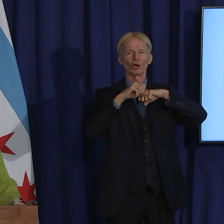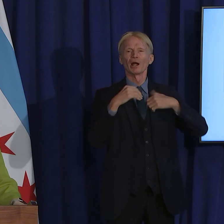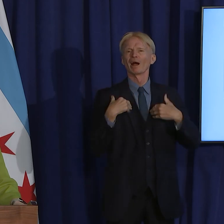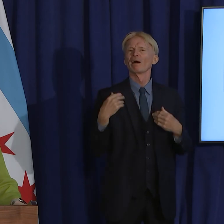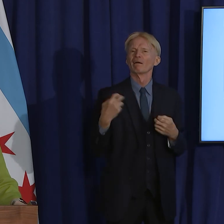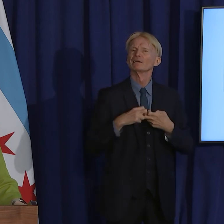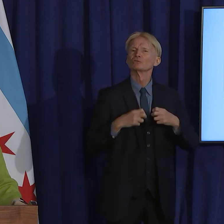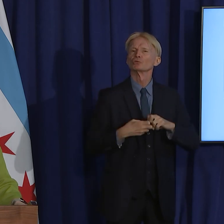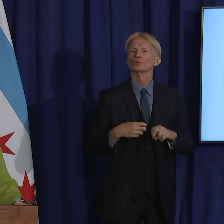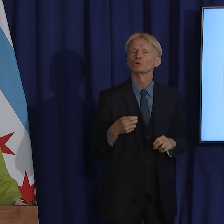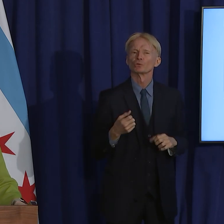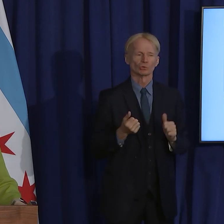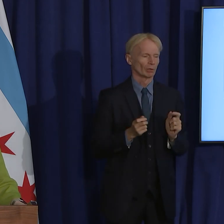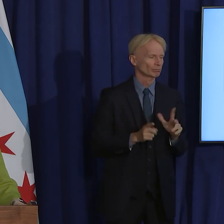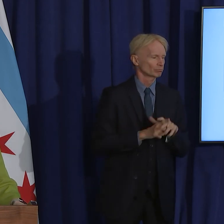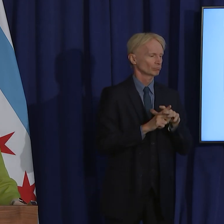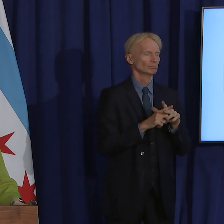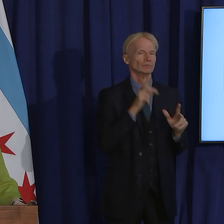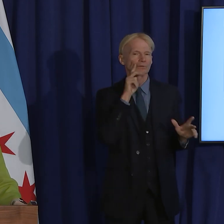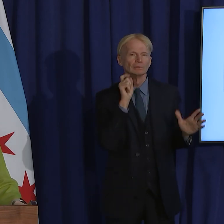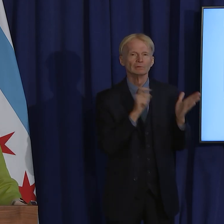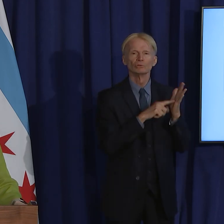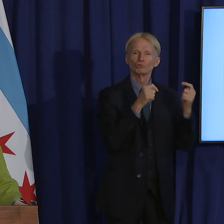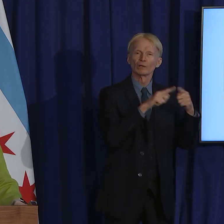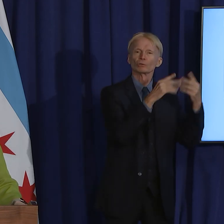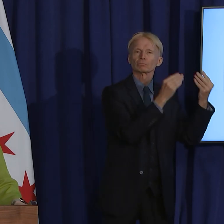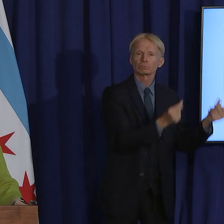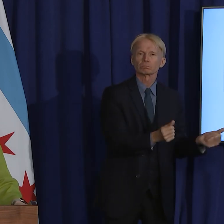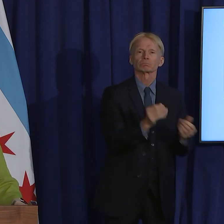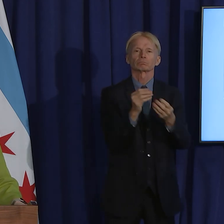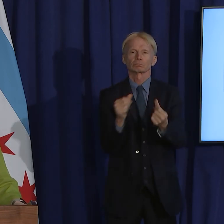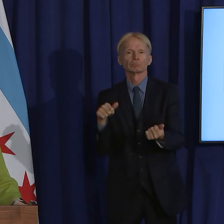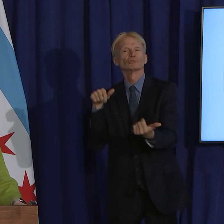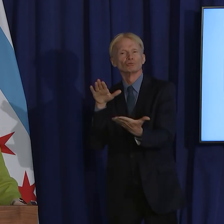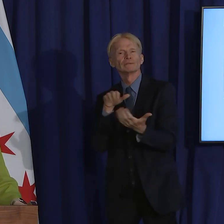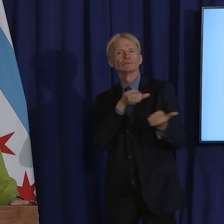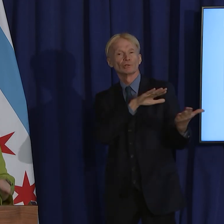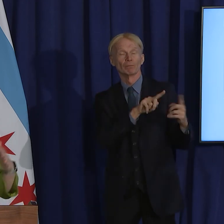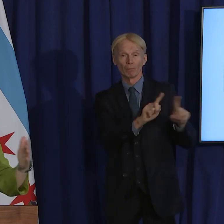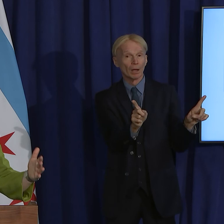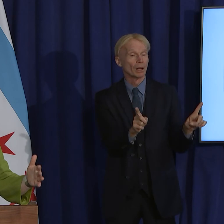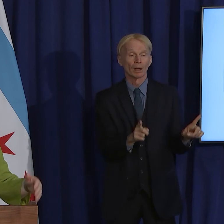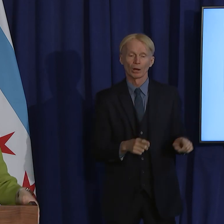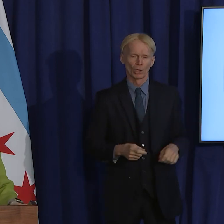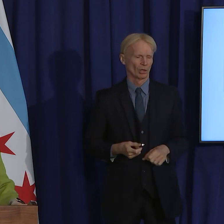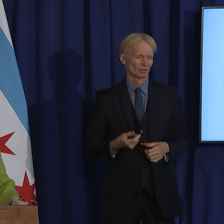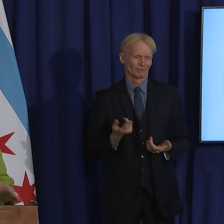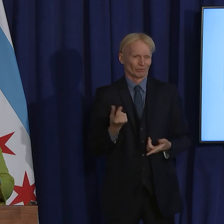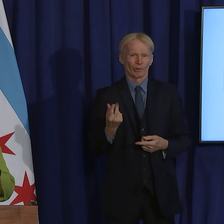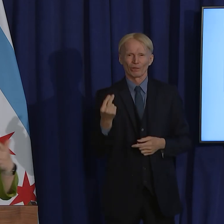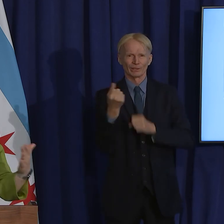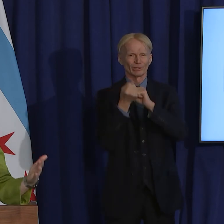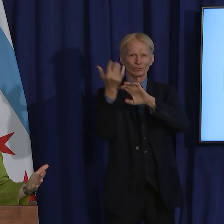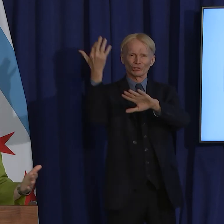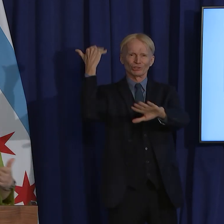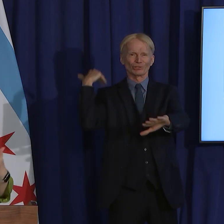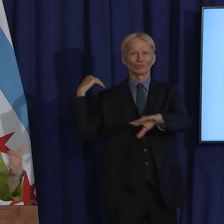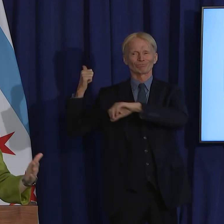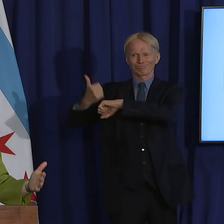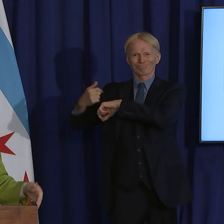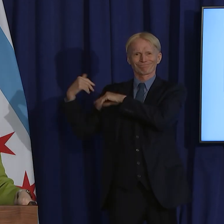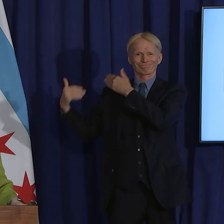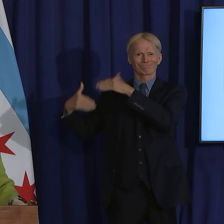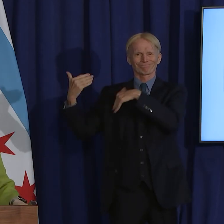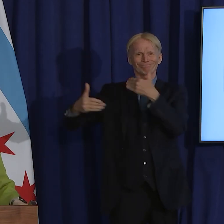we have very much started to address here, but this is a problem that was decades in the making, and it is likely to take